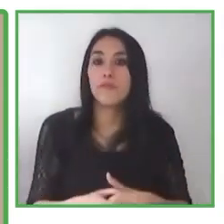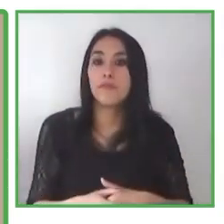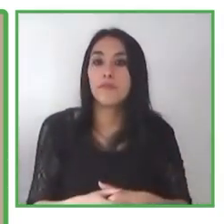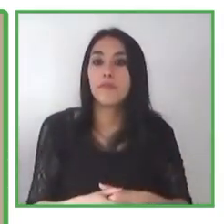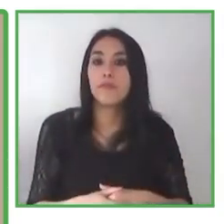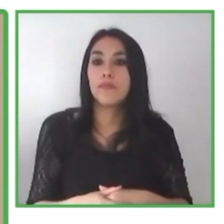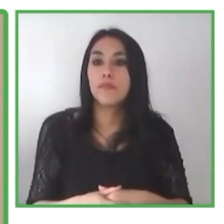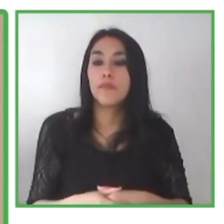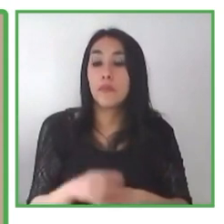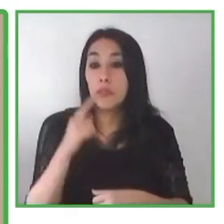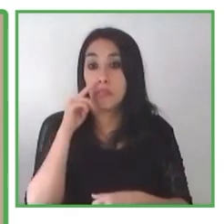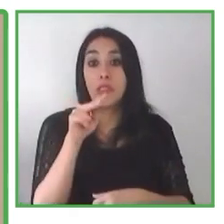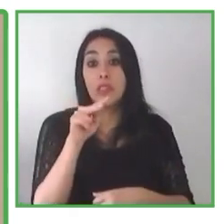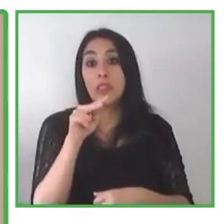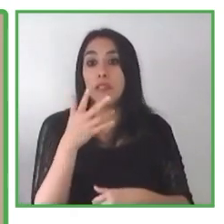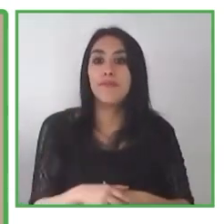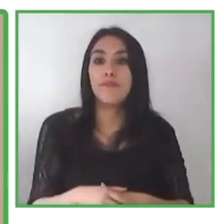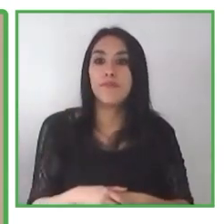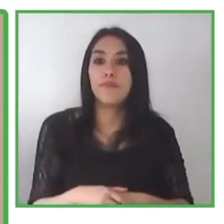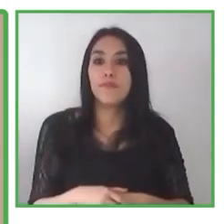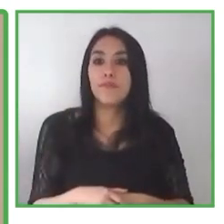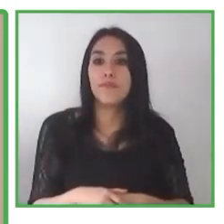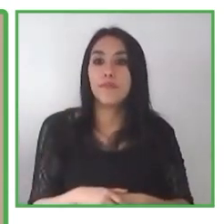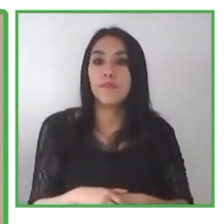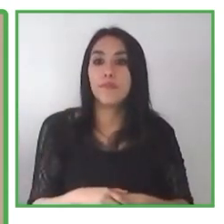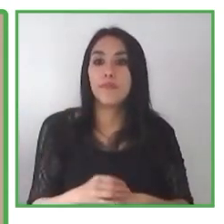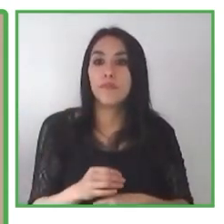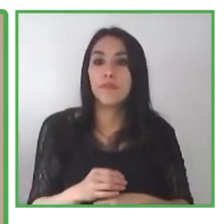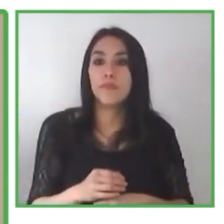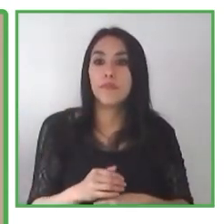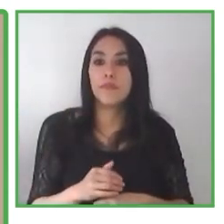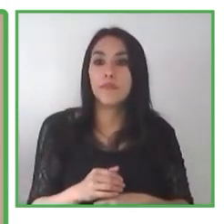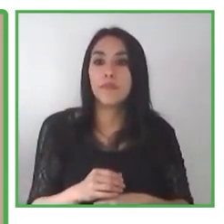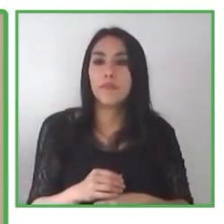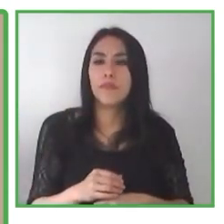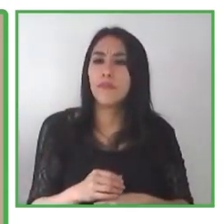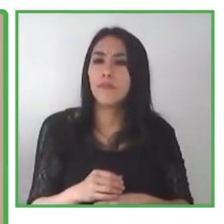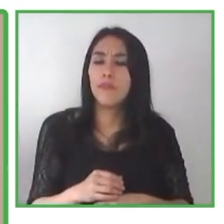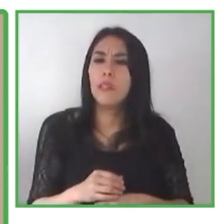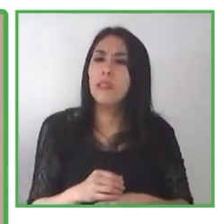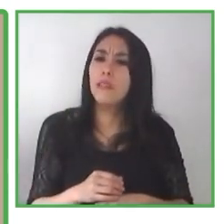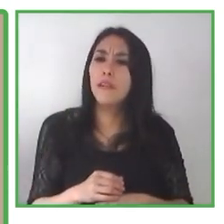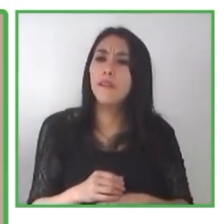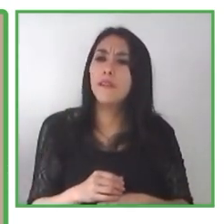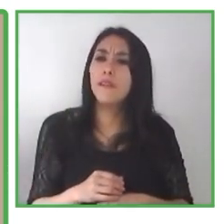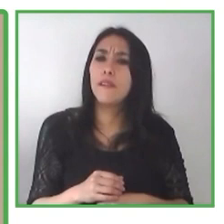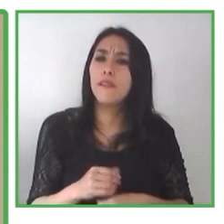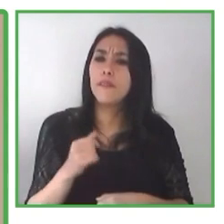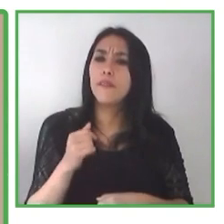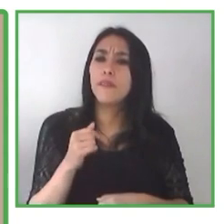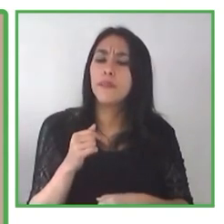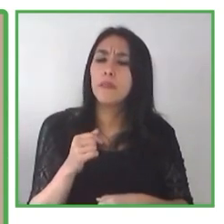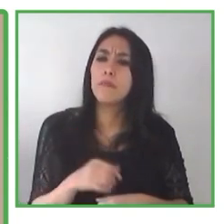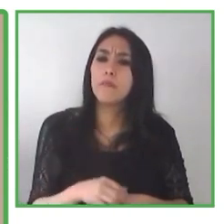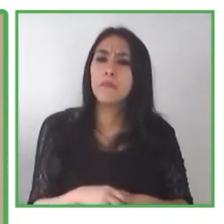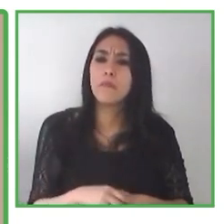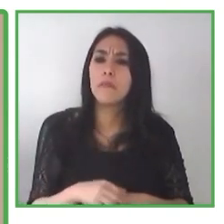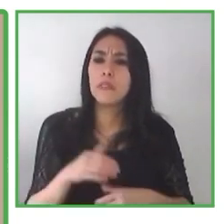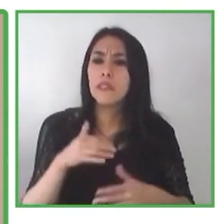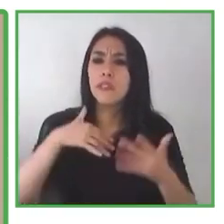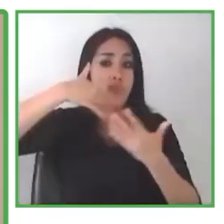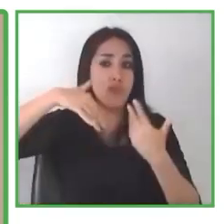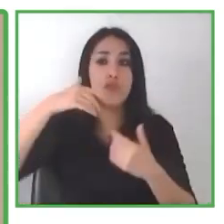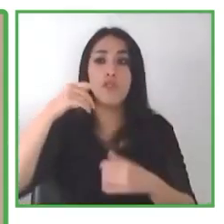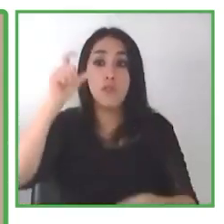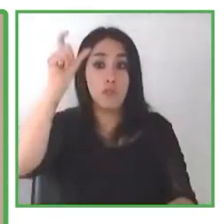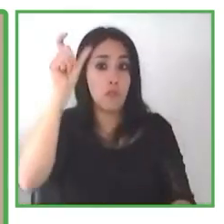and evaluate the results. That's also necessary to improve the condition of the people with disabilities on